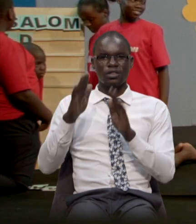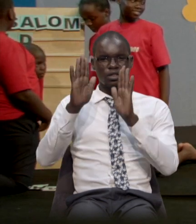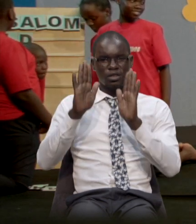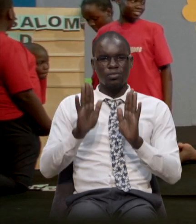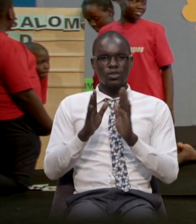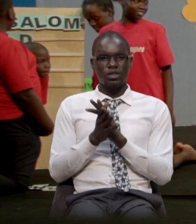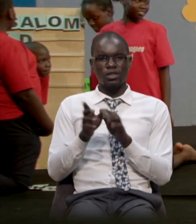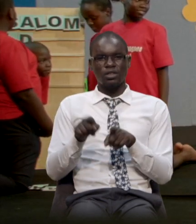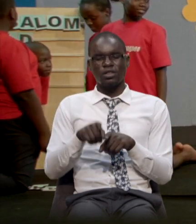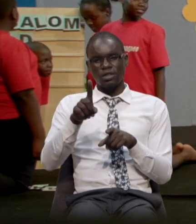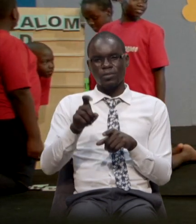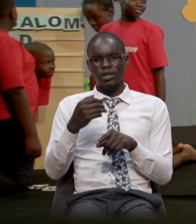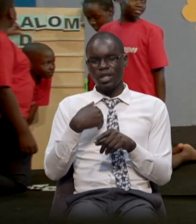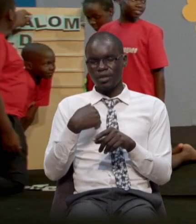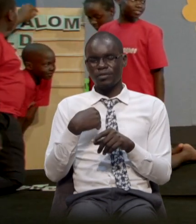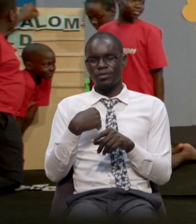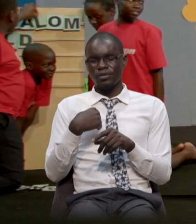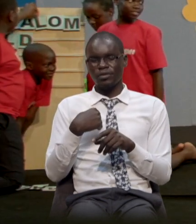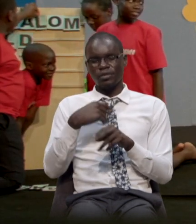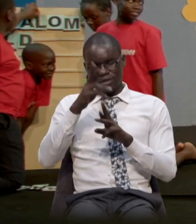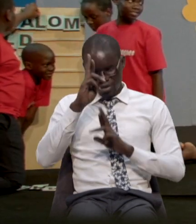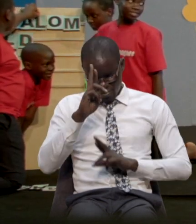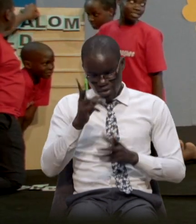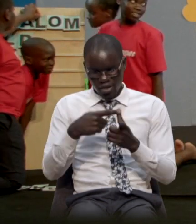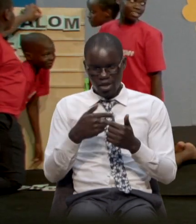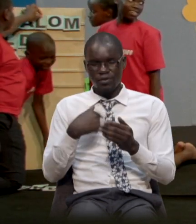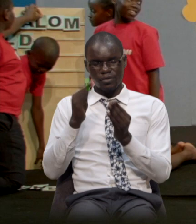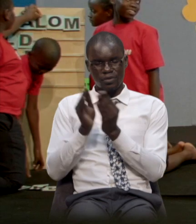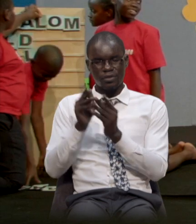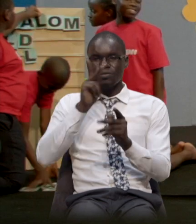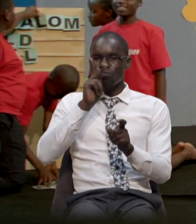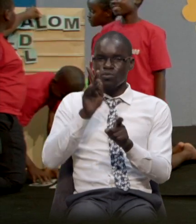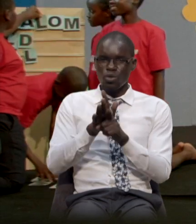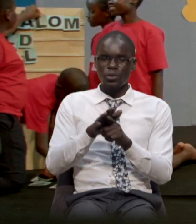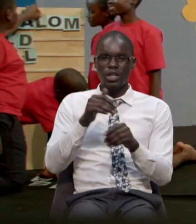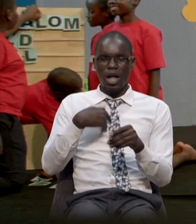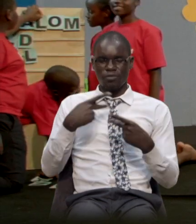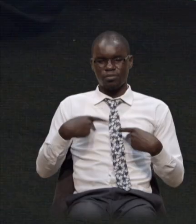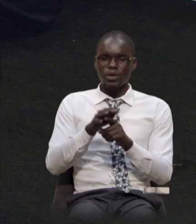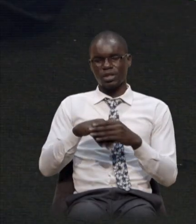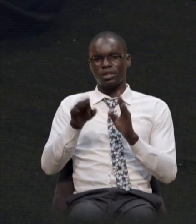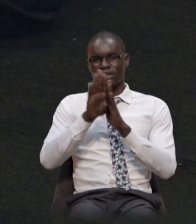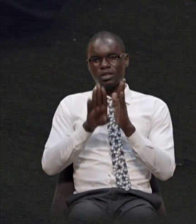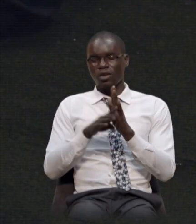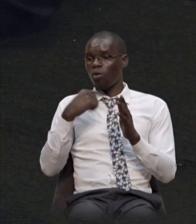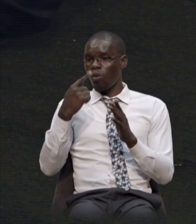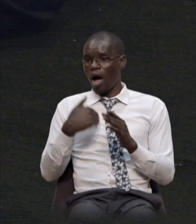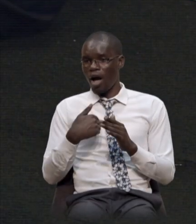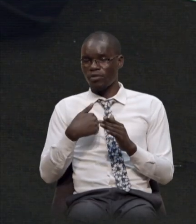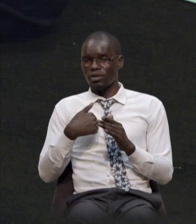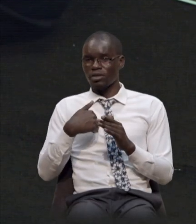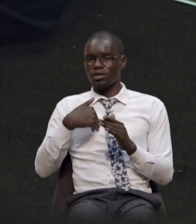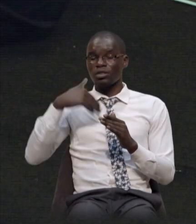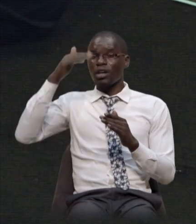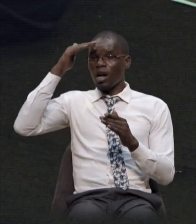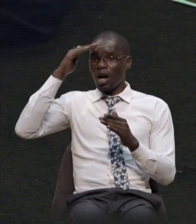give respect. And respect demands that you have to keep the promise that you gave. And there are people in the Bible who gave a promise.